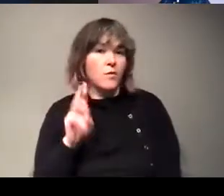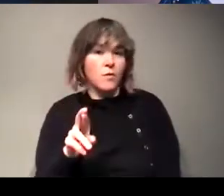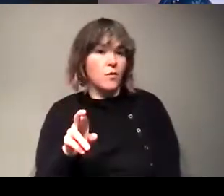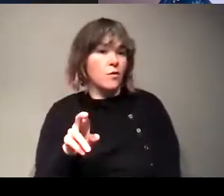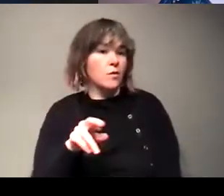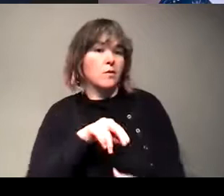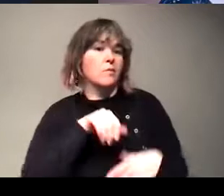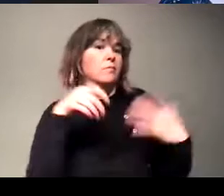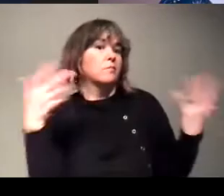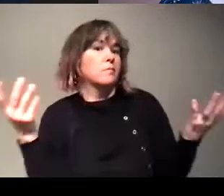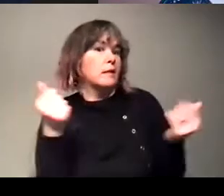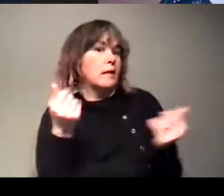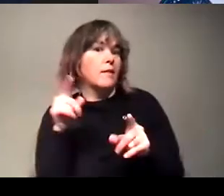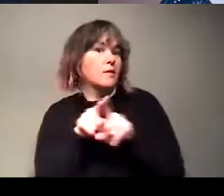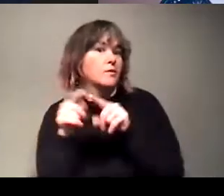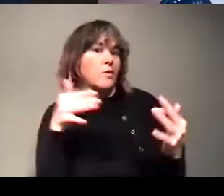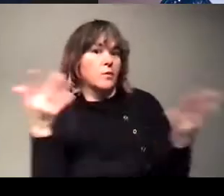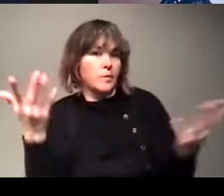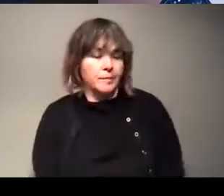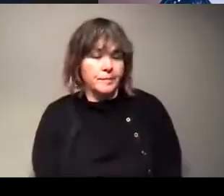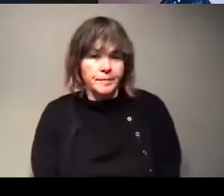otherwise. Throw that in there.